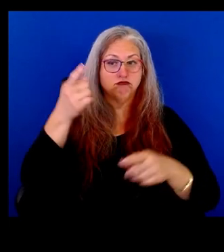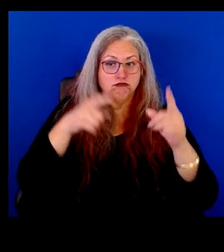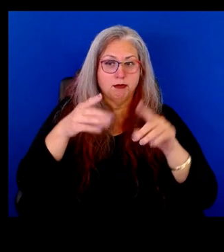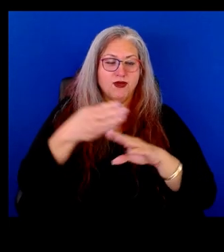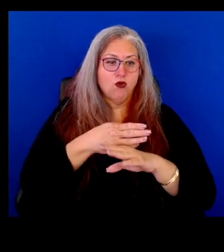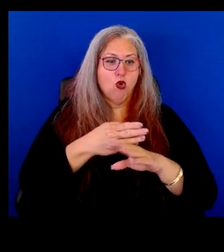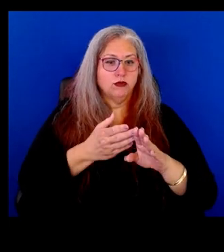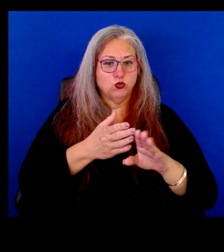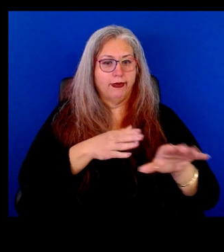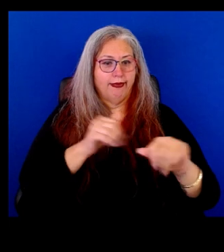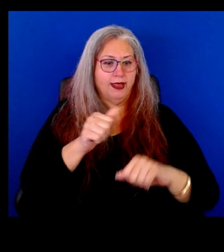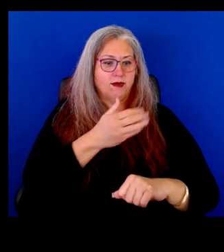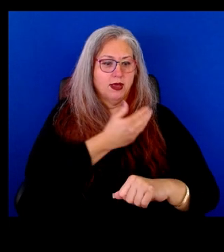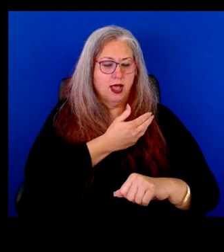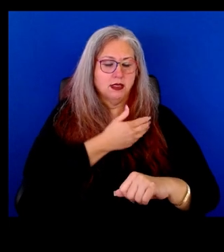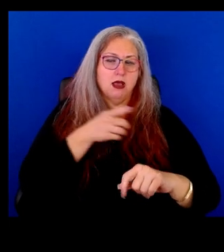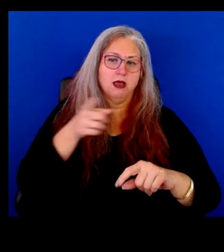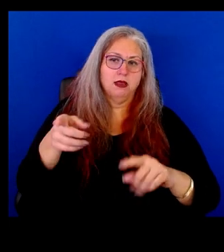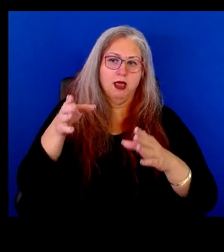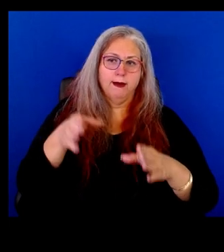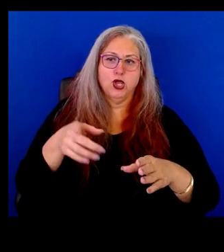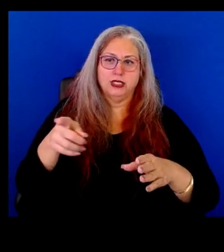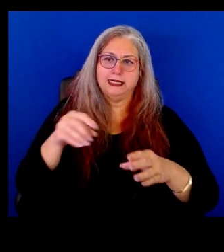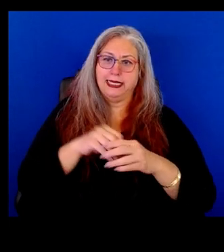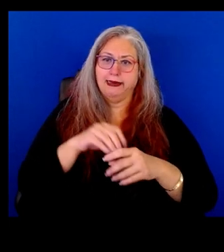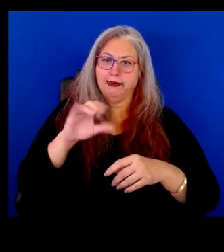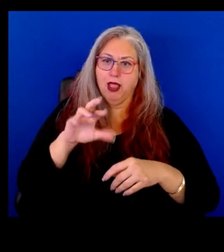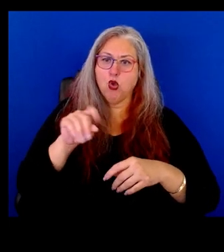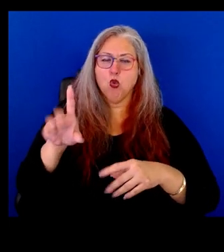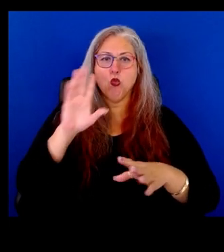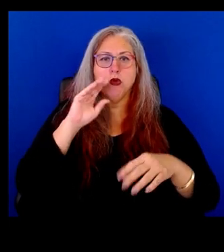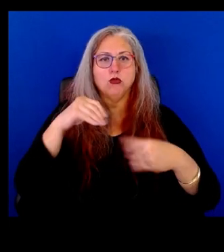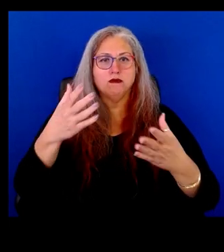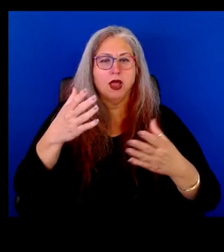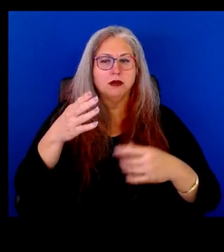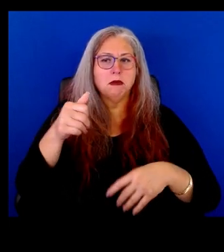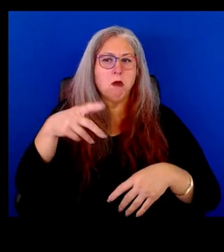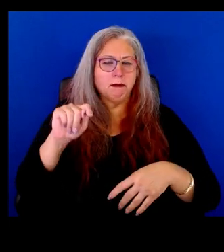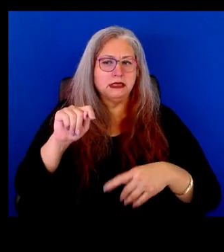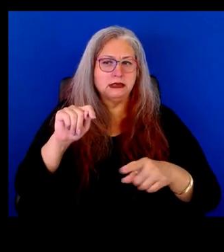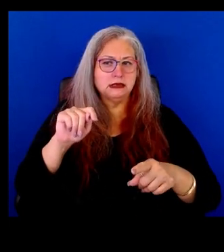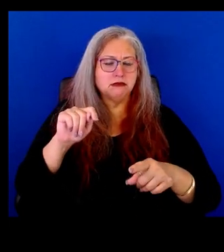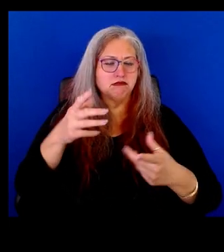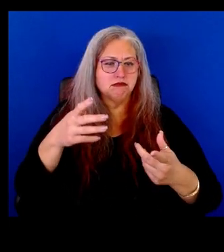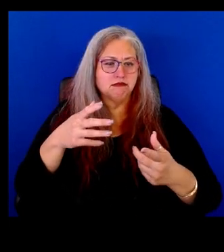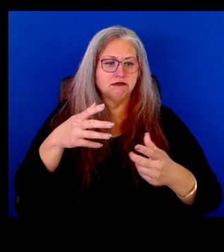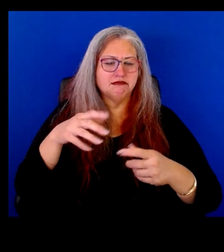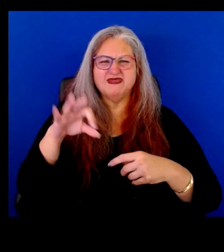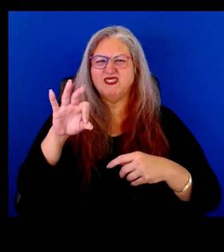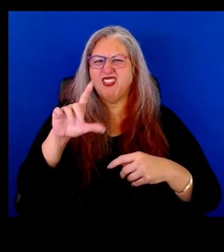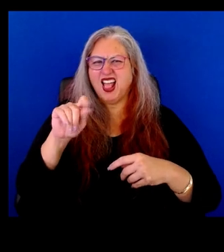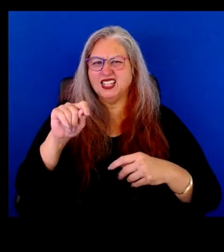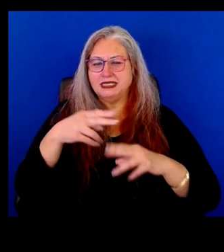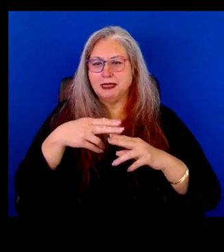before leaving Gaza that this person in Cairo would provide a flat, an apartment for